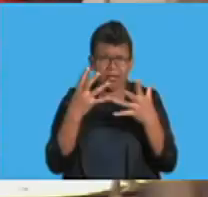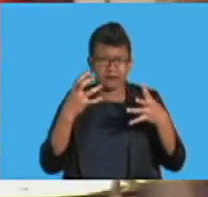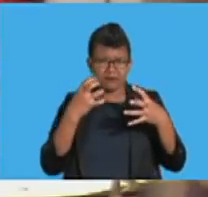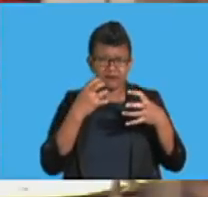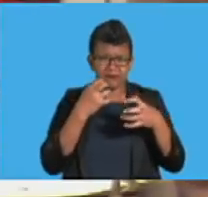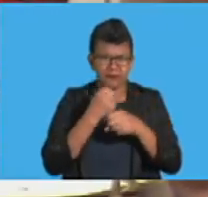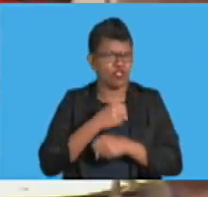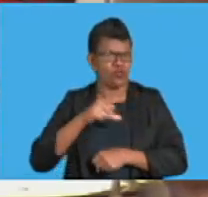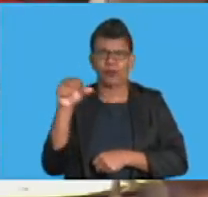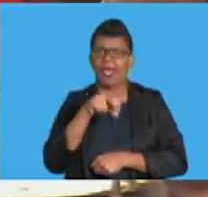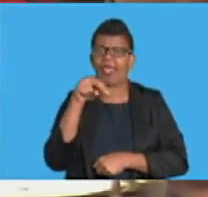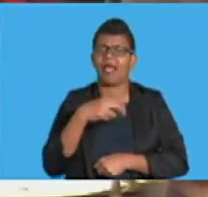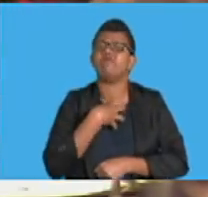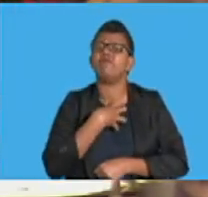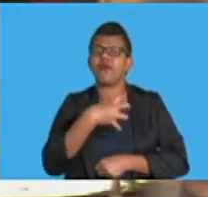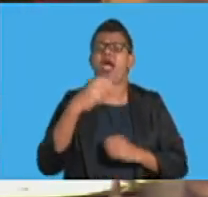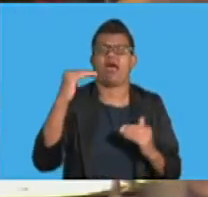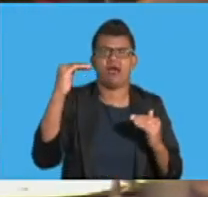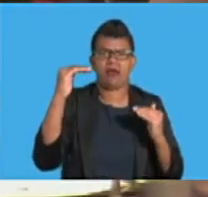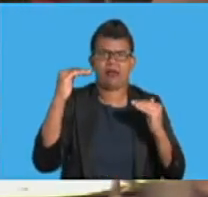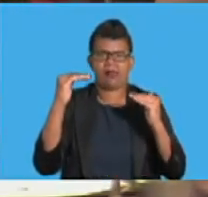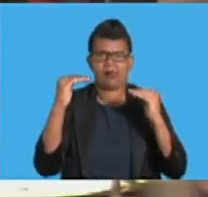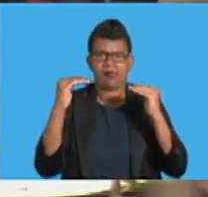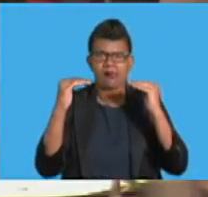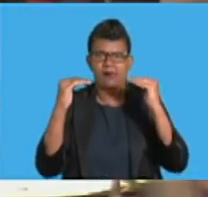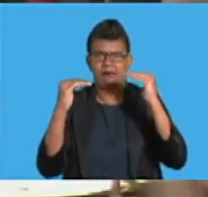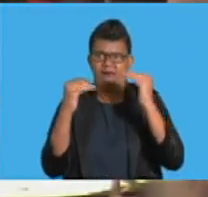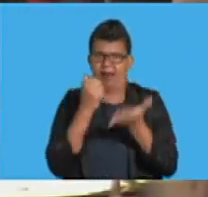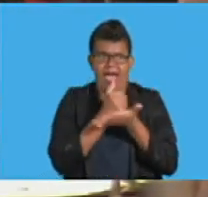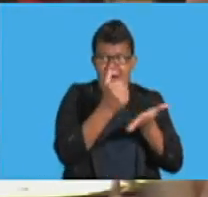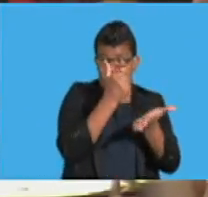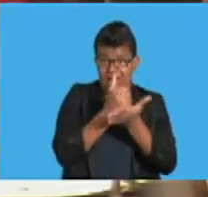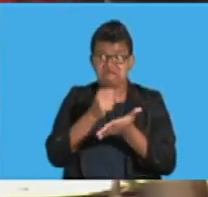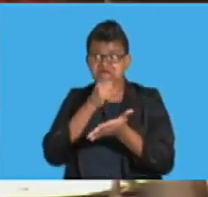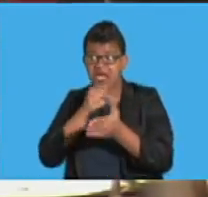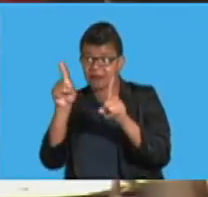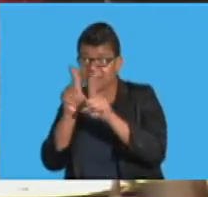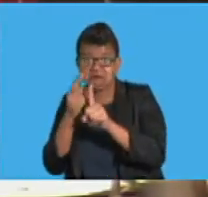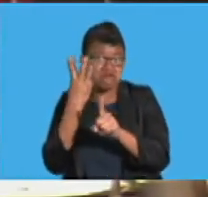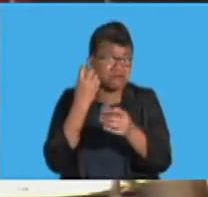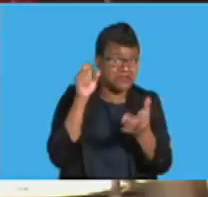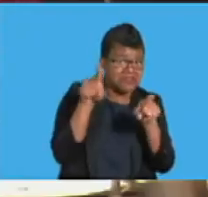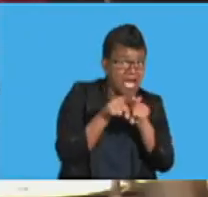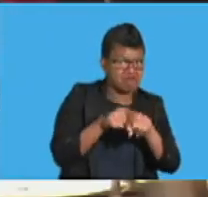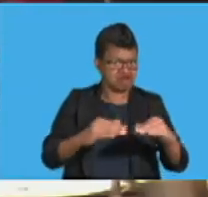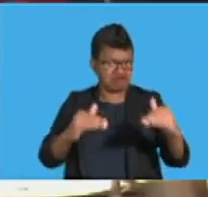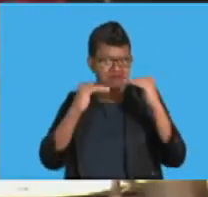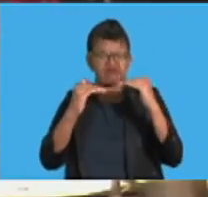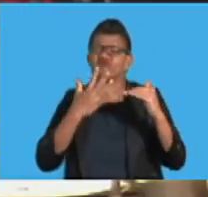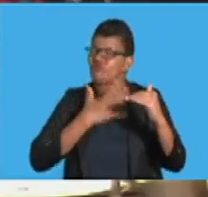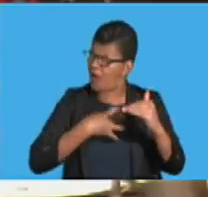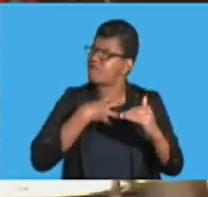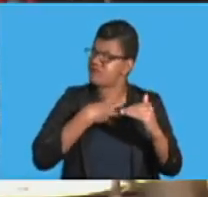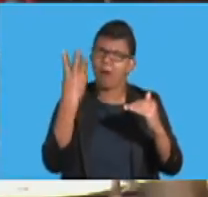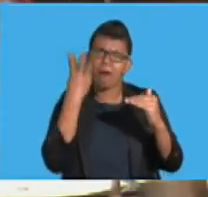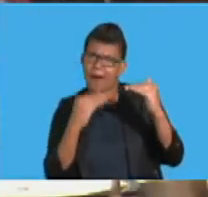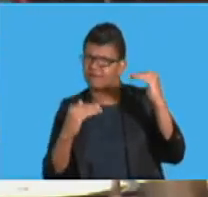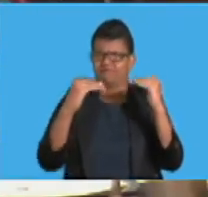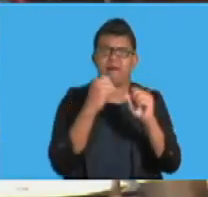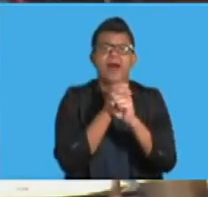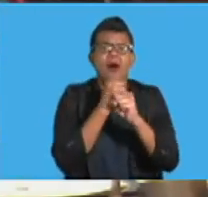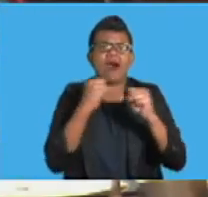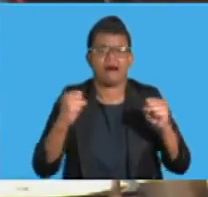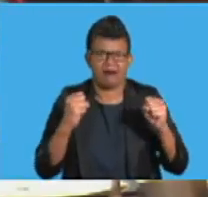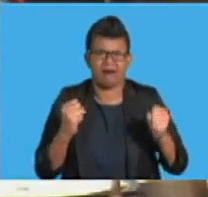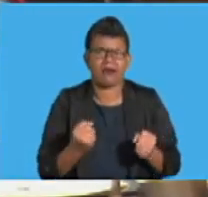to be at the forefront of any responsible nation-building exercise. More women in position of power will instill confidence and motivate our